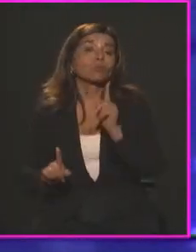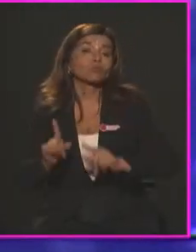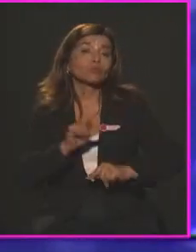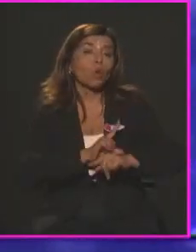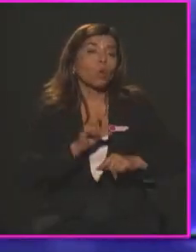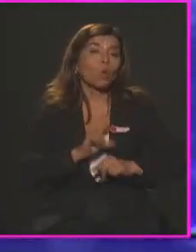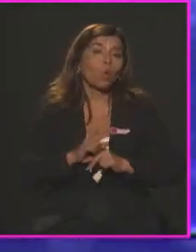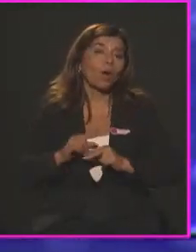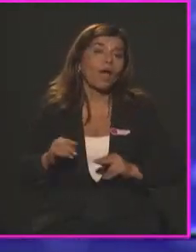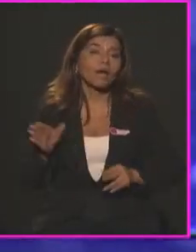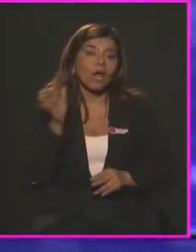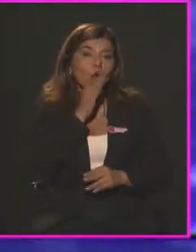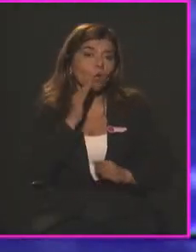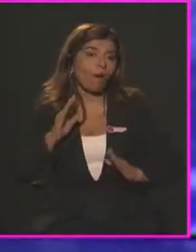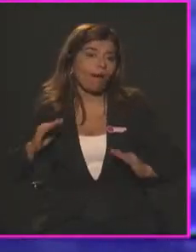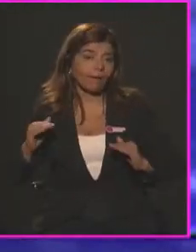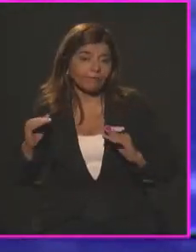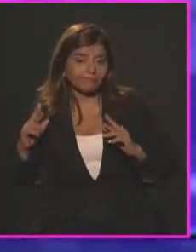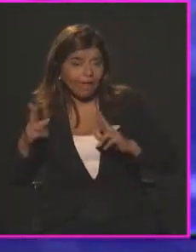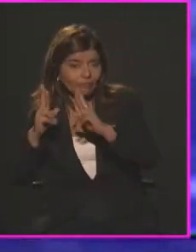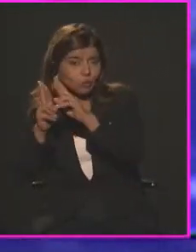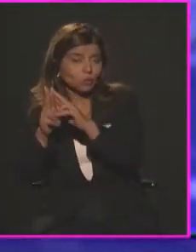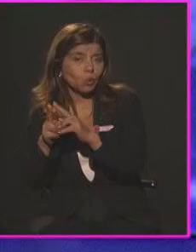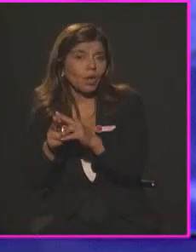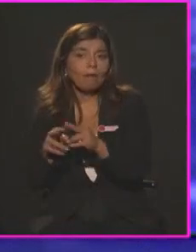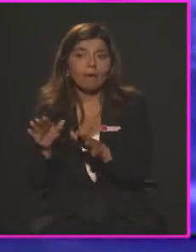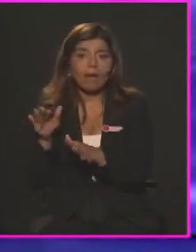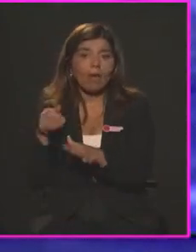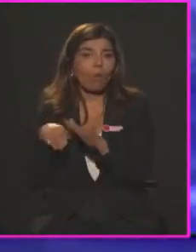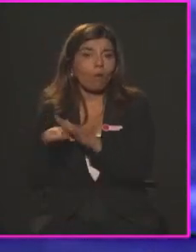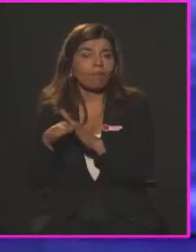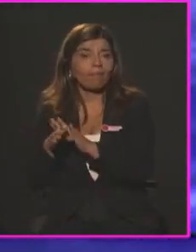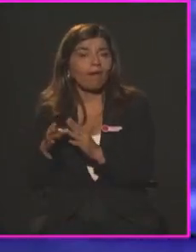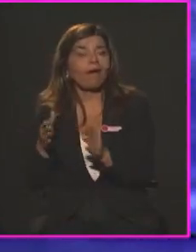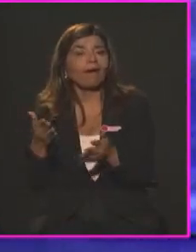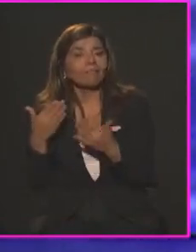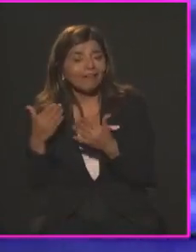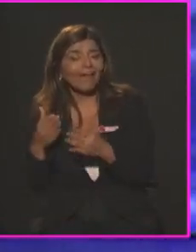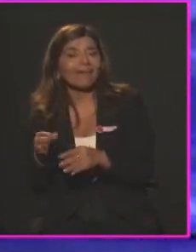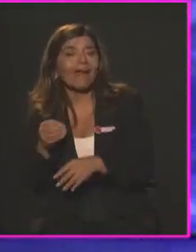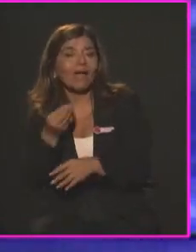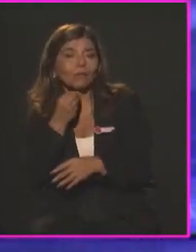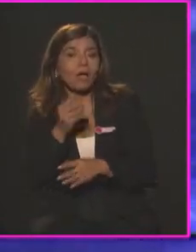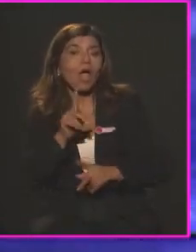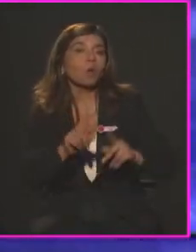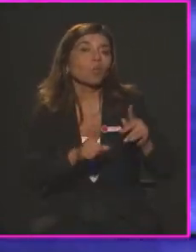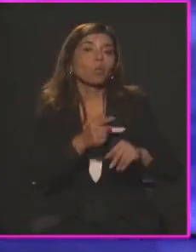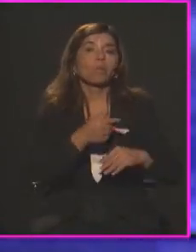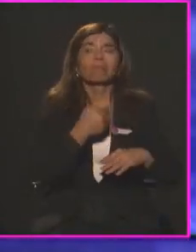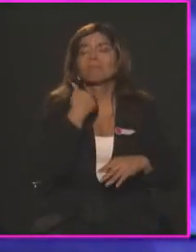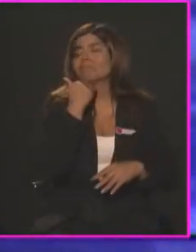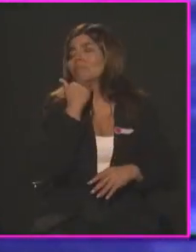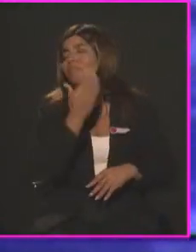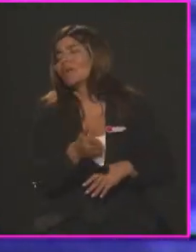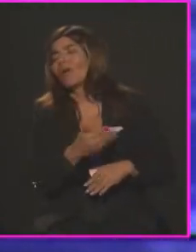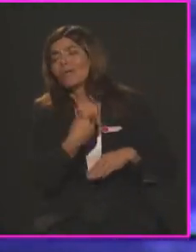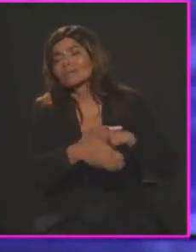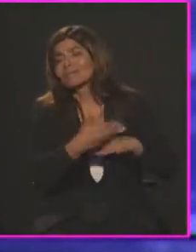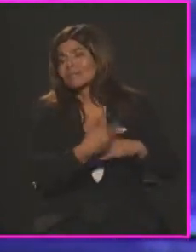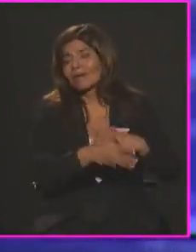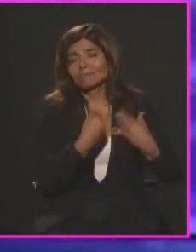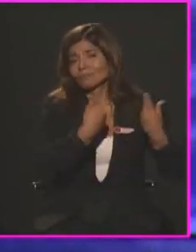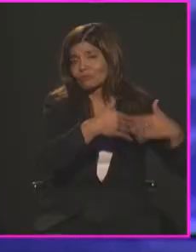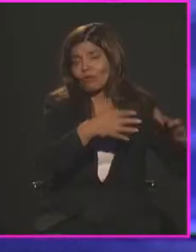Almost everywhere, we don't measure how much food is going to waste, and that makes it very difficult to manage it. It's also hard